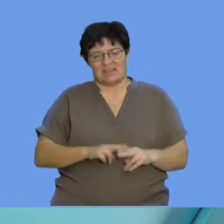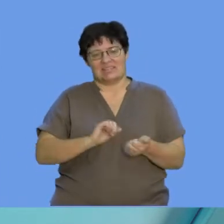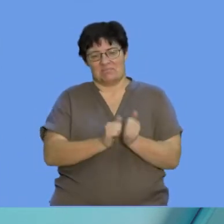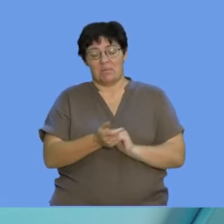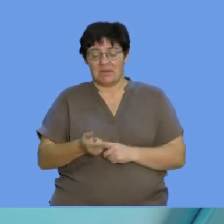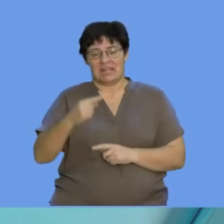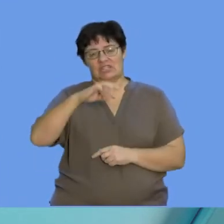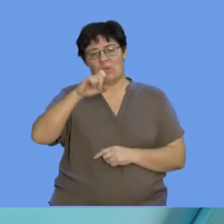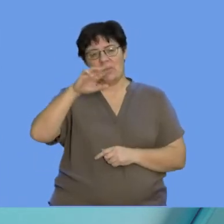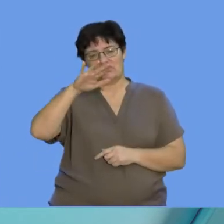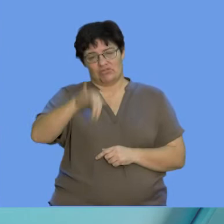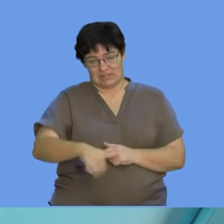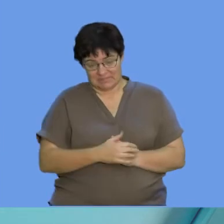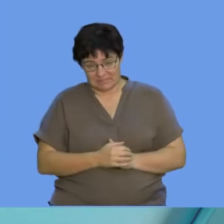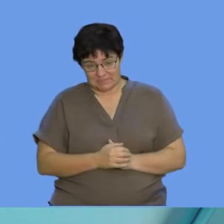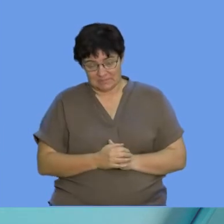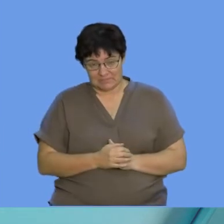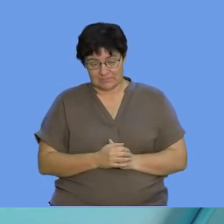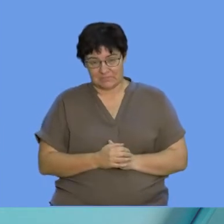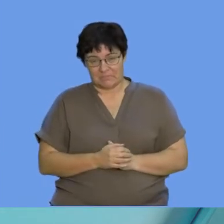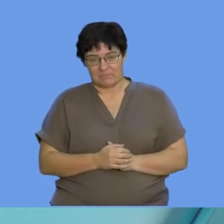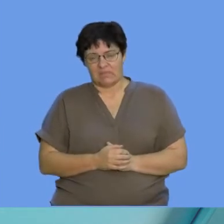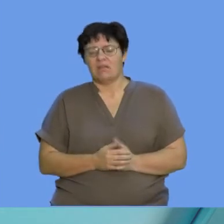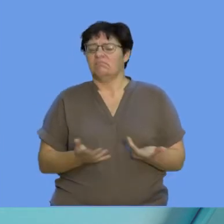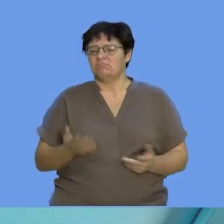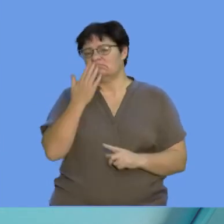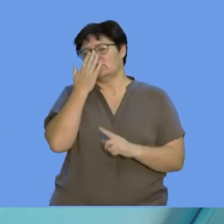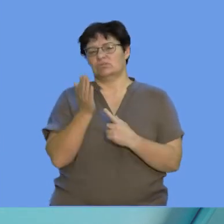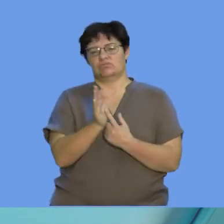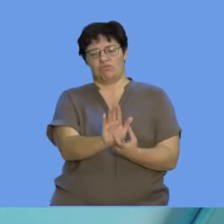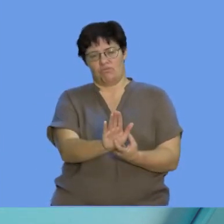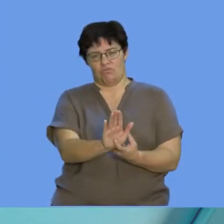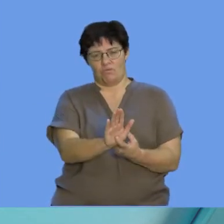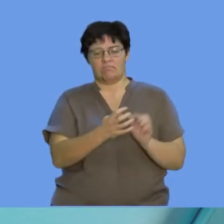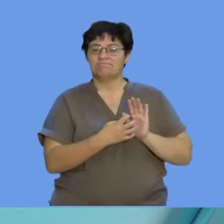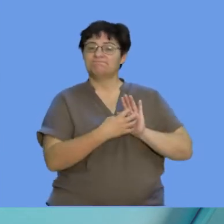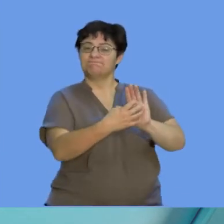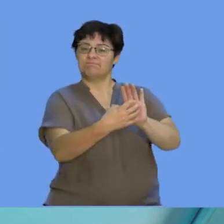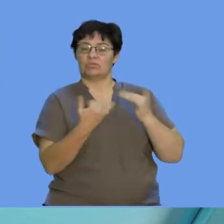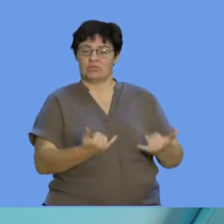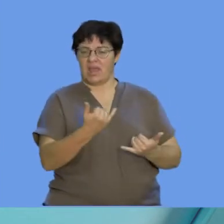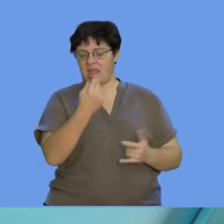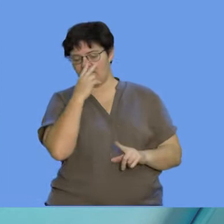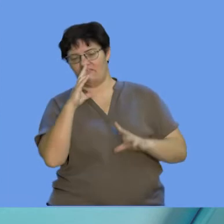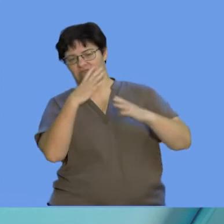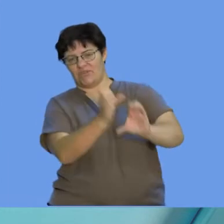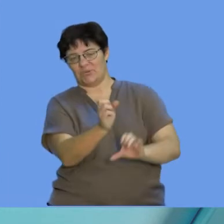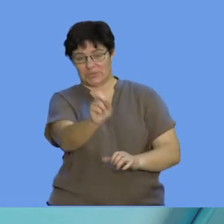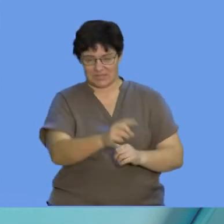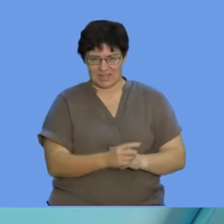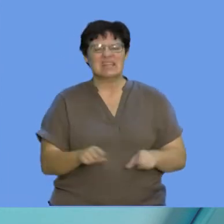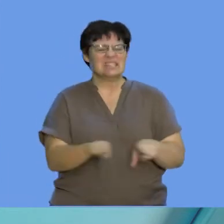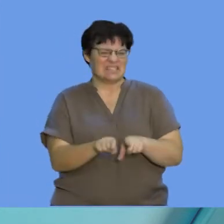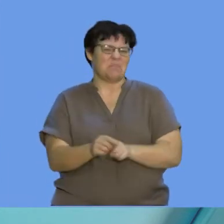the geometry that we are looking at here. So let me just show you the map of what we are going to look at, which is the same as what we did